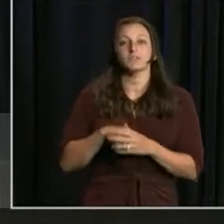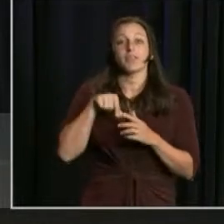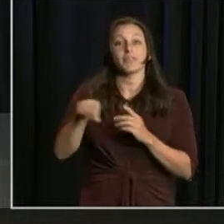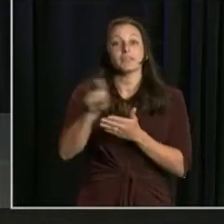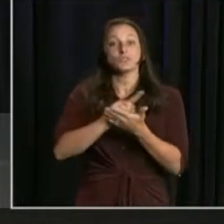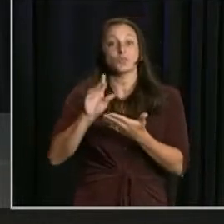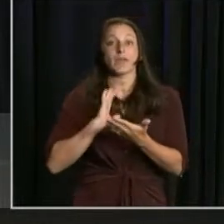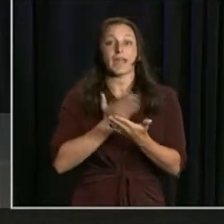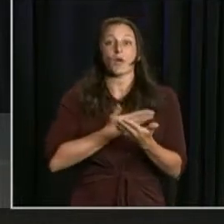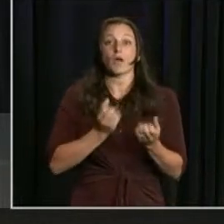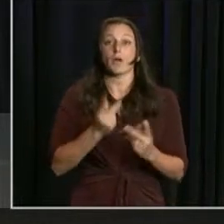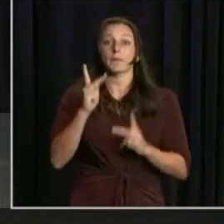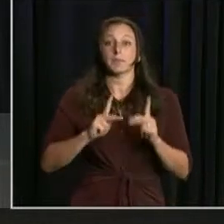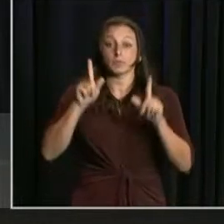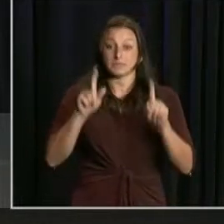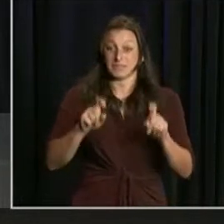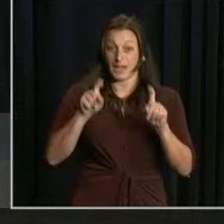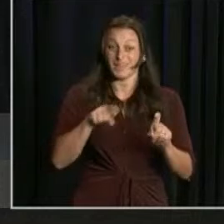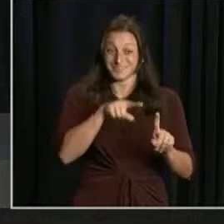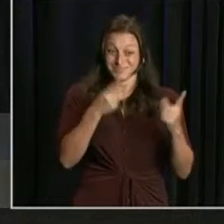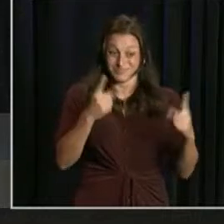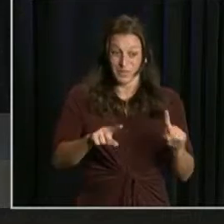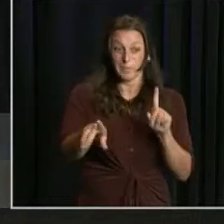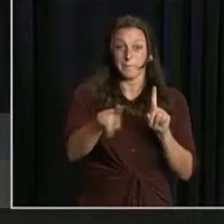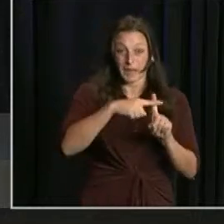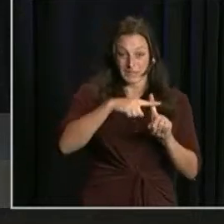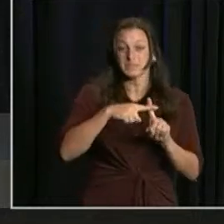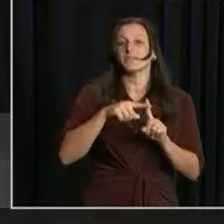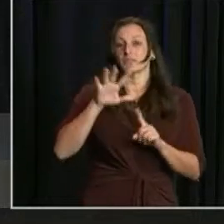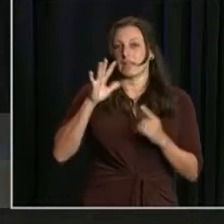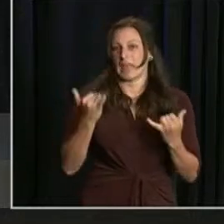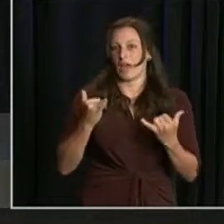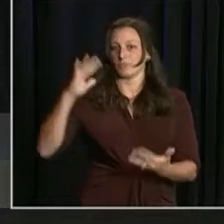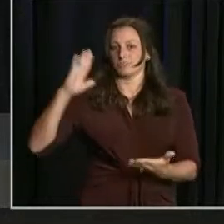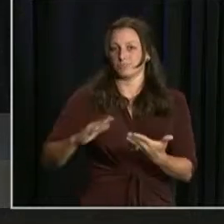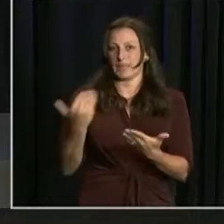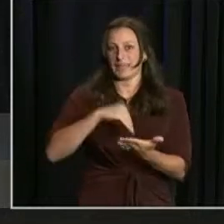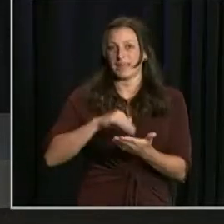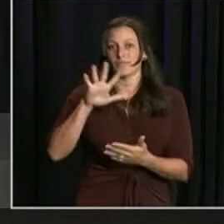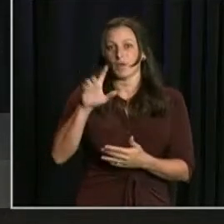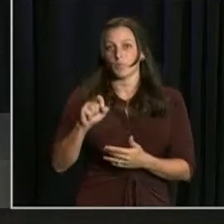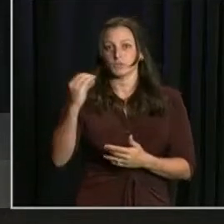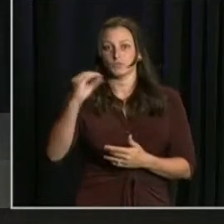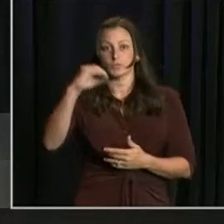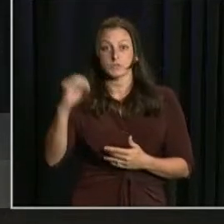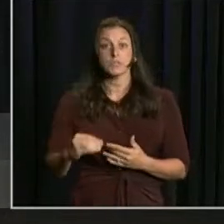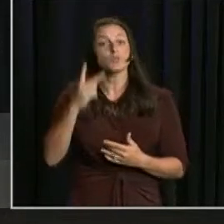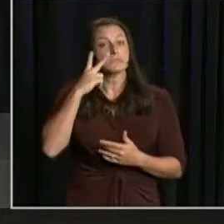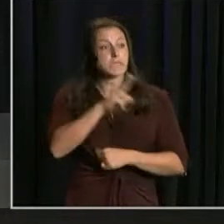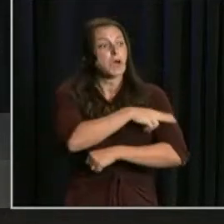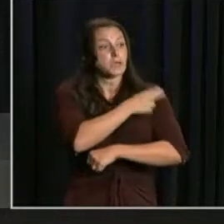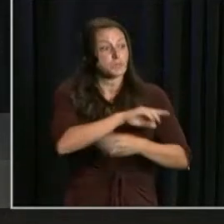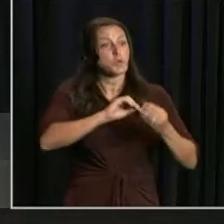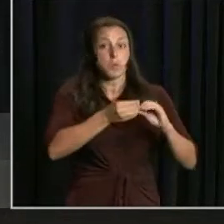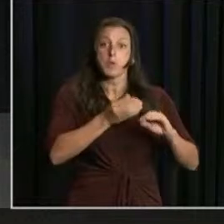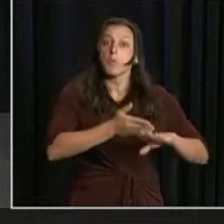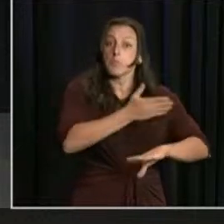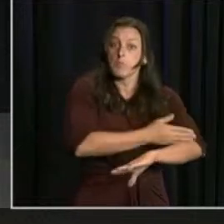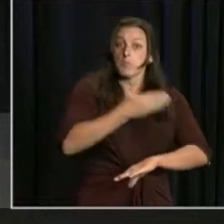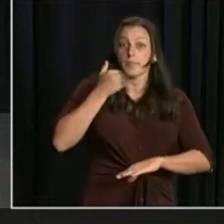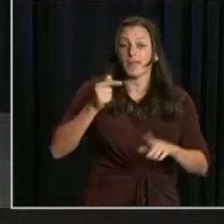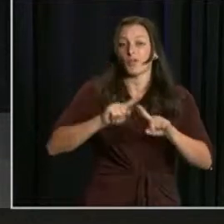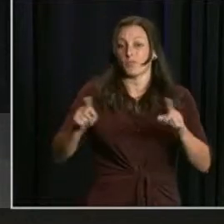rate is roughly the same. It's now 5.0%. While we see some improvements in our hospitals, it's important to note our overall